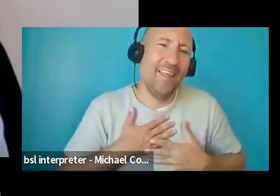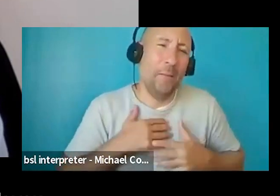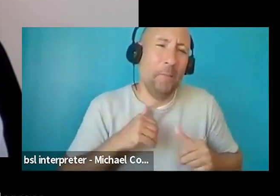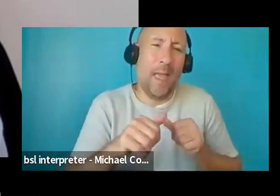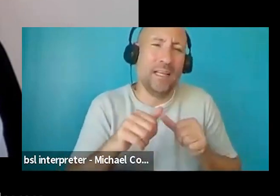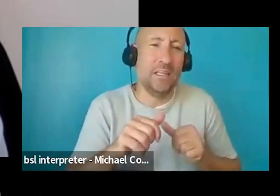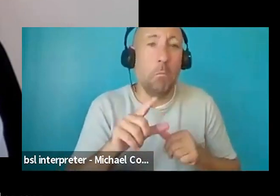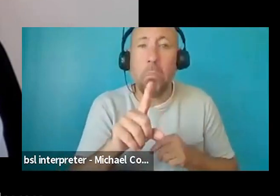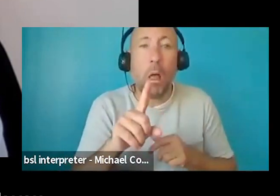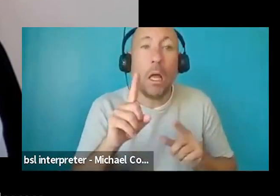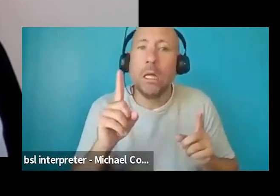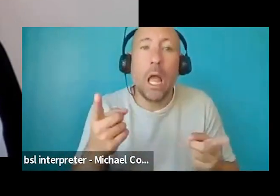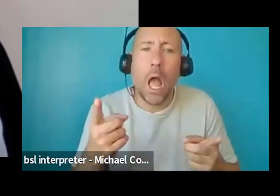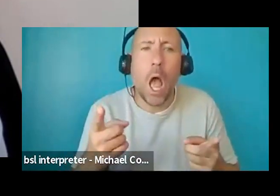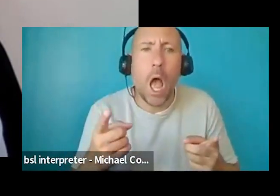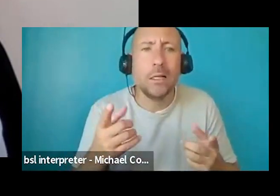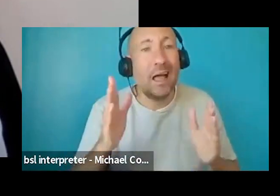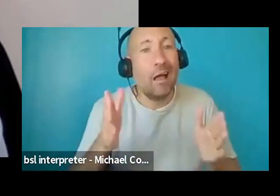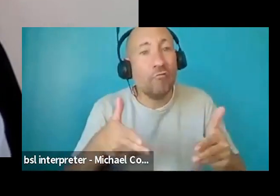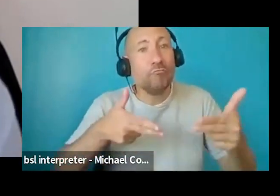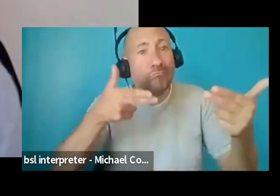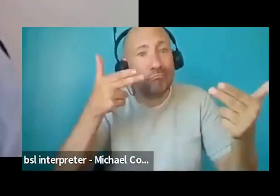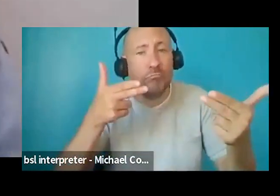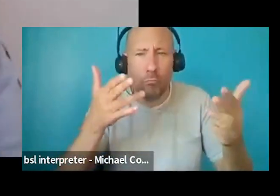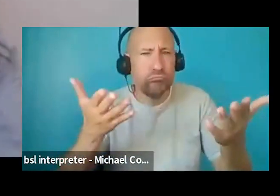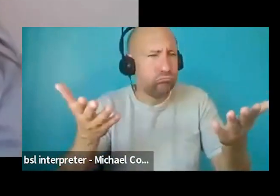needs. Thank you.